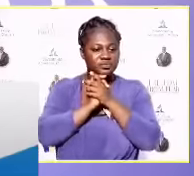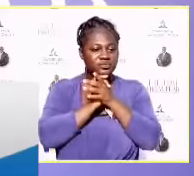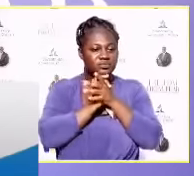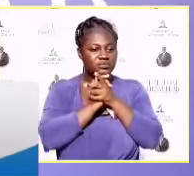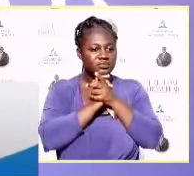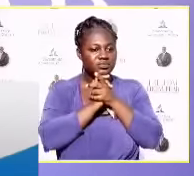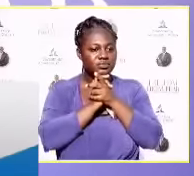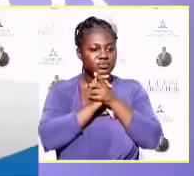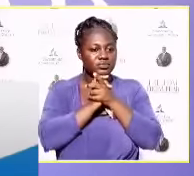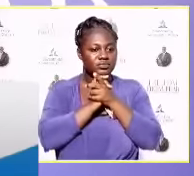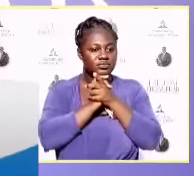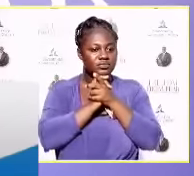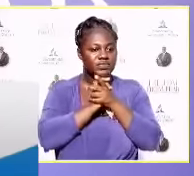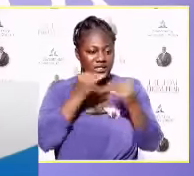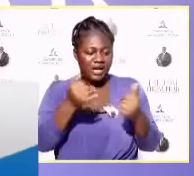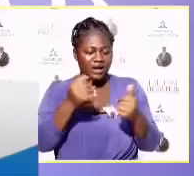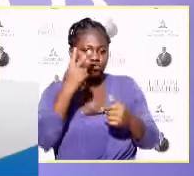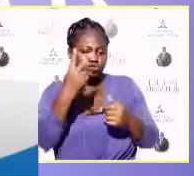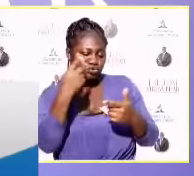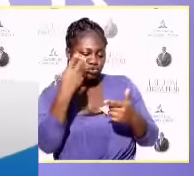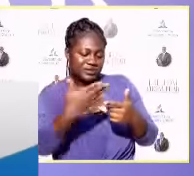are two things to keep in mind.